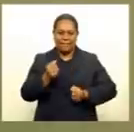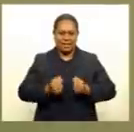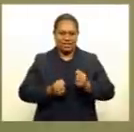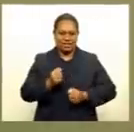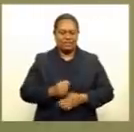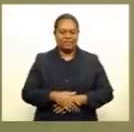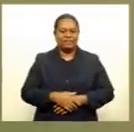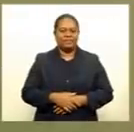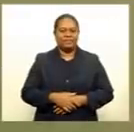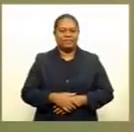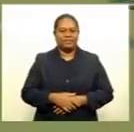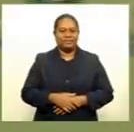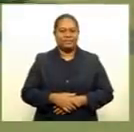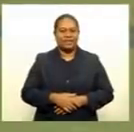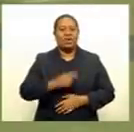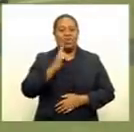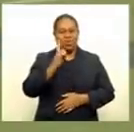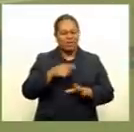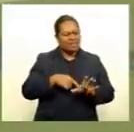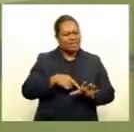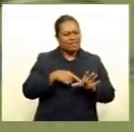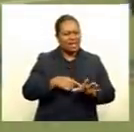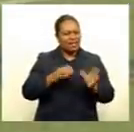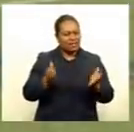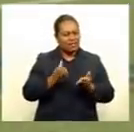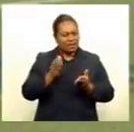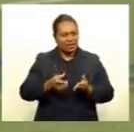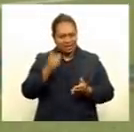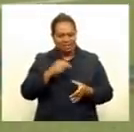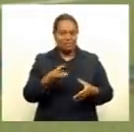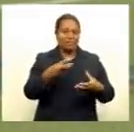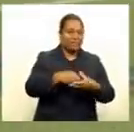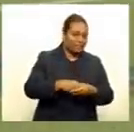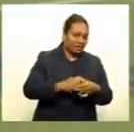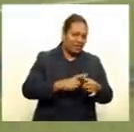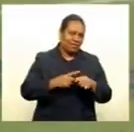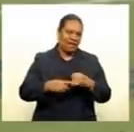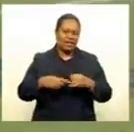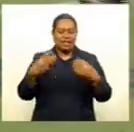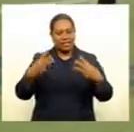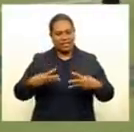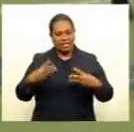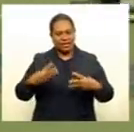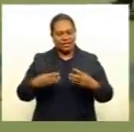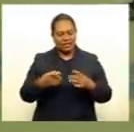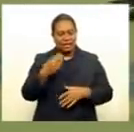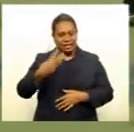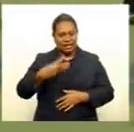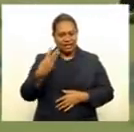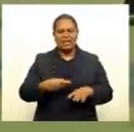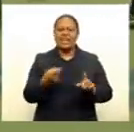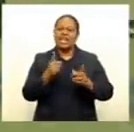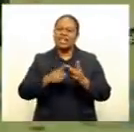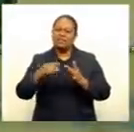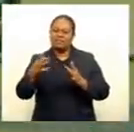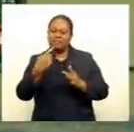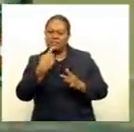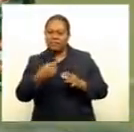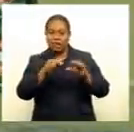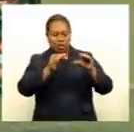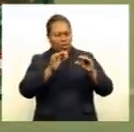reports. One of the young players who may make the final 13 for the Olympic Games is Sireli Mangala, and coach Gareth Baber